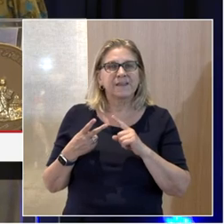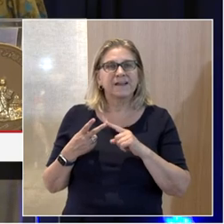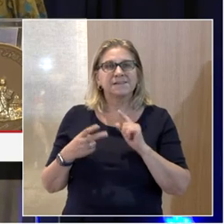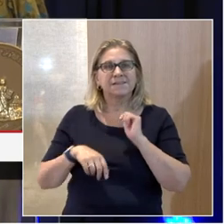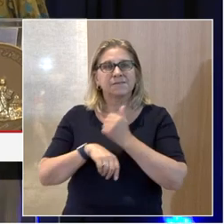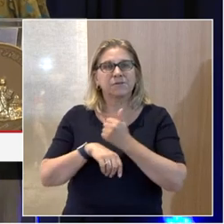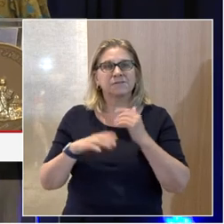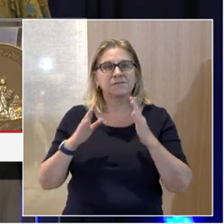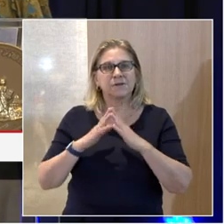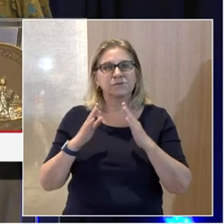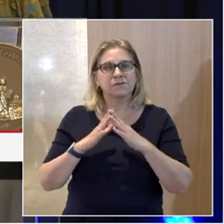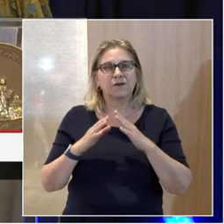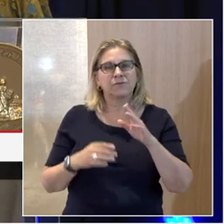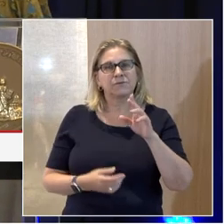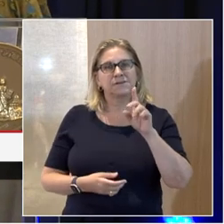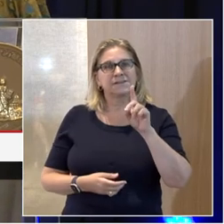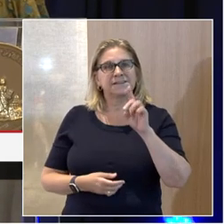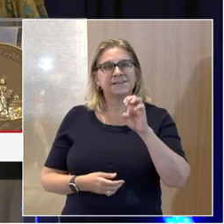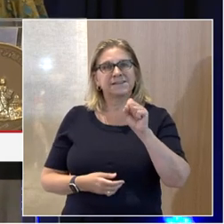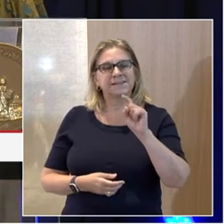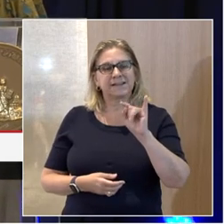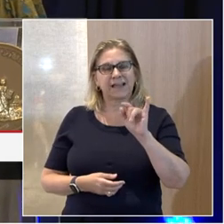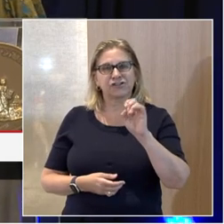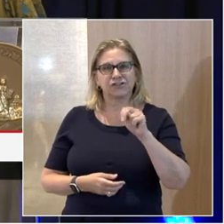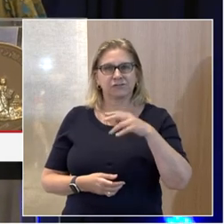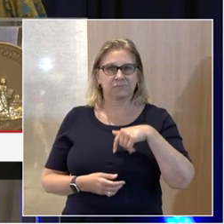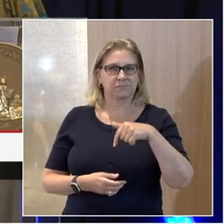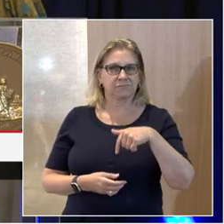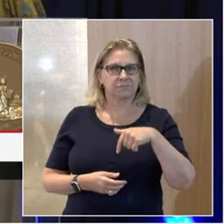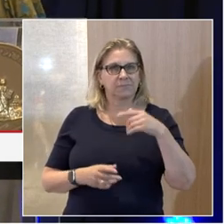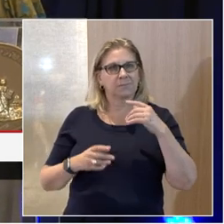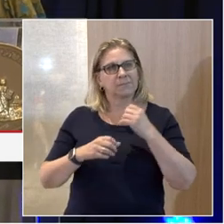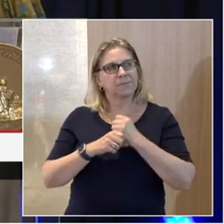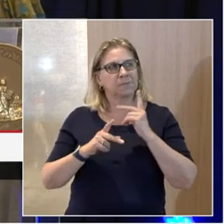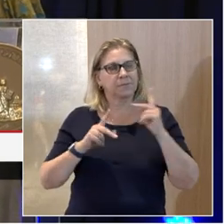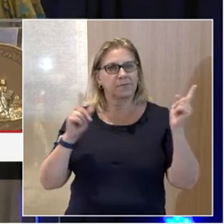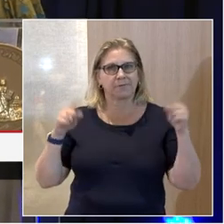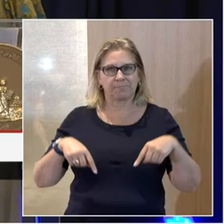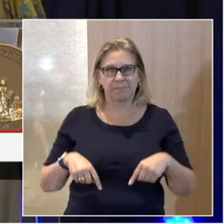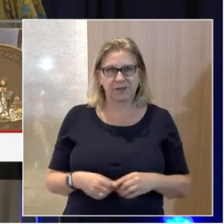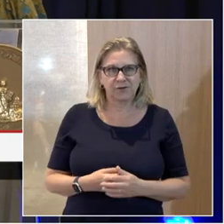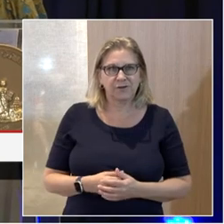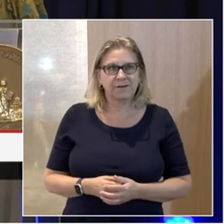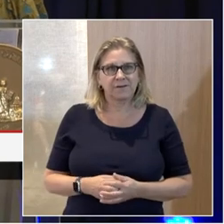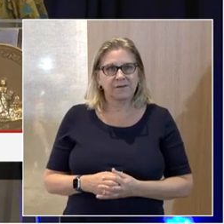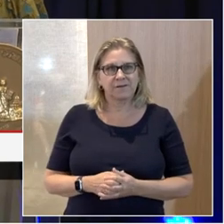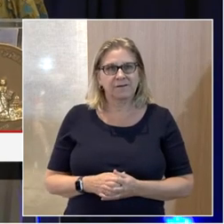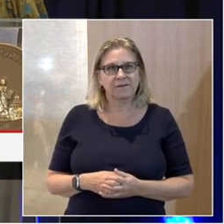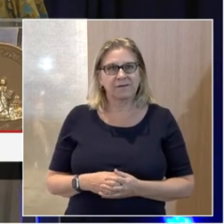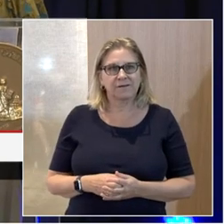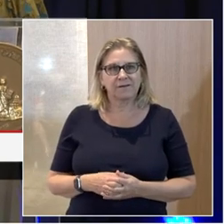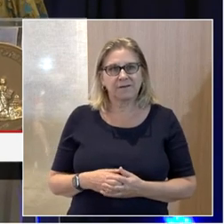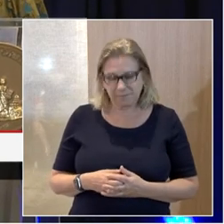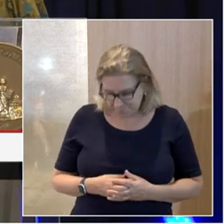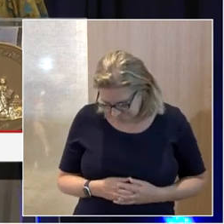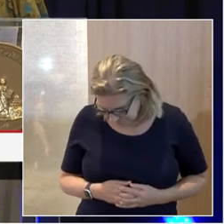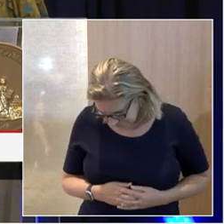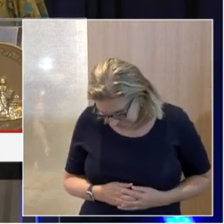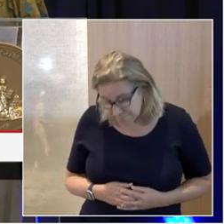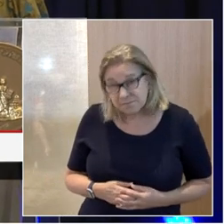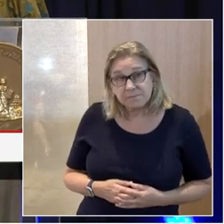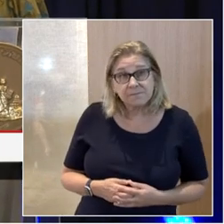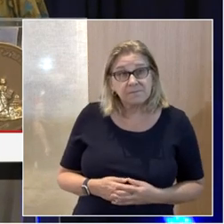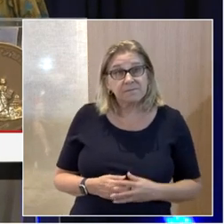destination corridors. All right, got a tie for third, Vitality Fund to accelerate business attraction